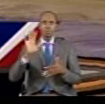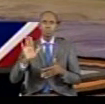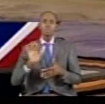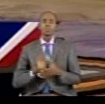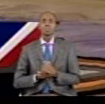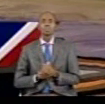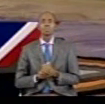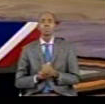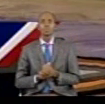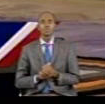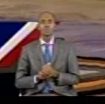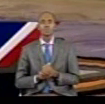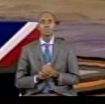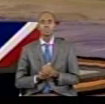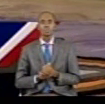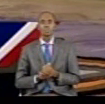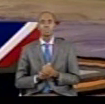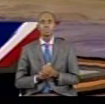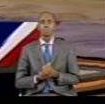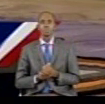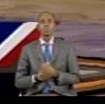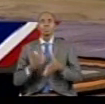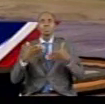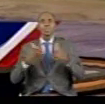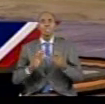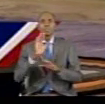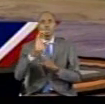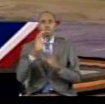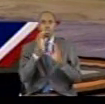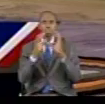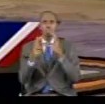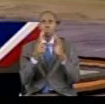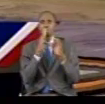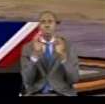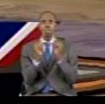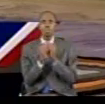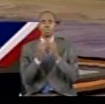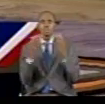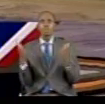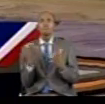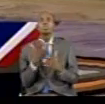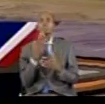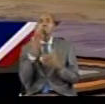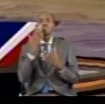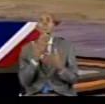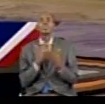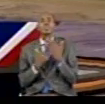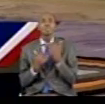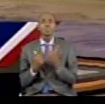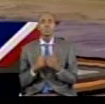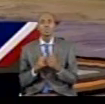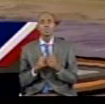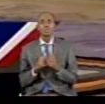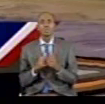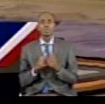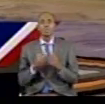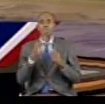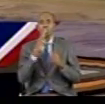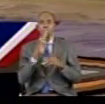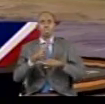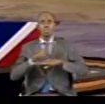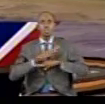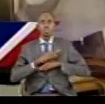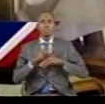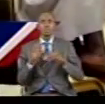5. Let your conversation be without covetousness. Be content with such